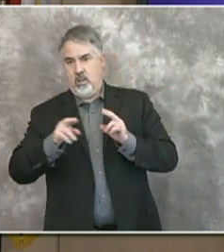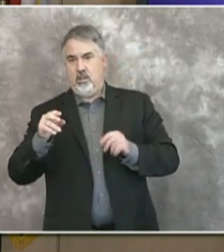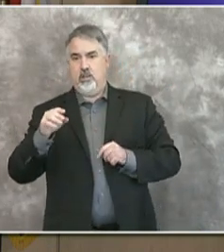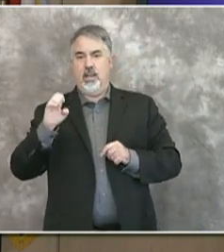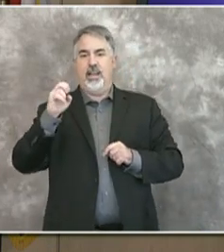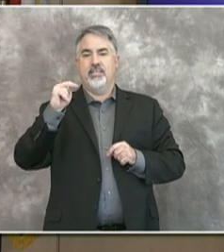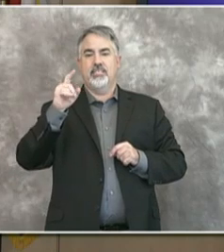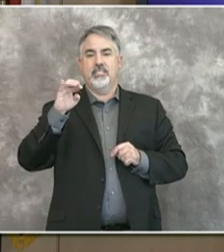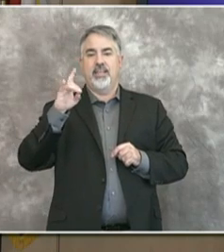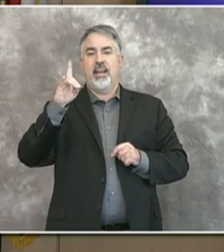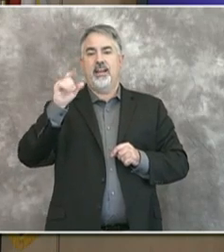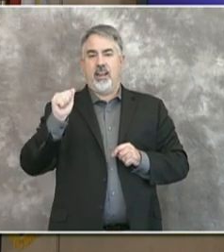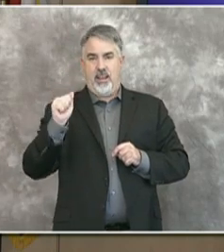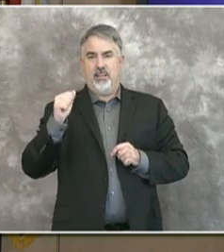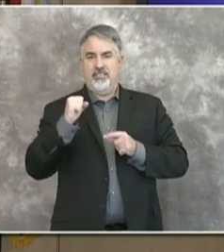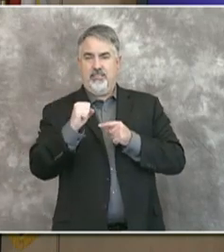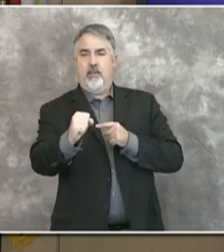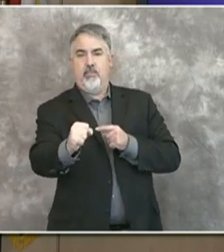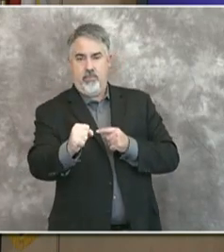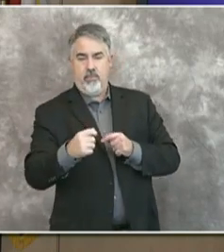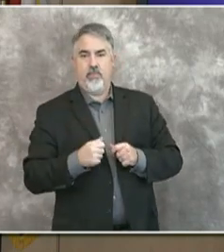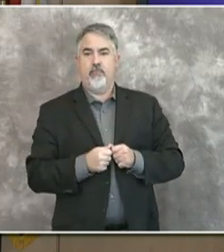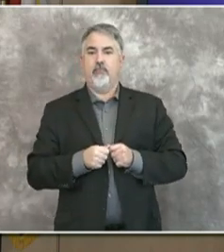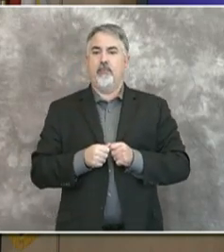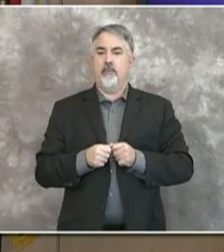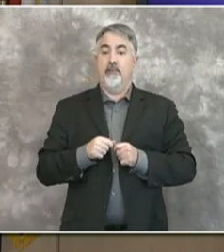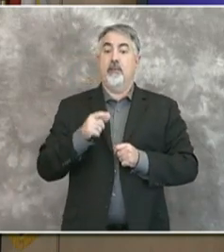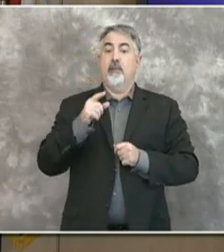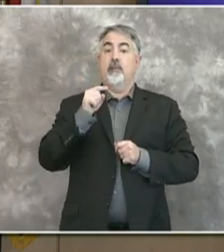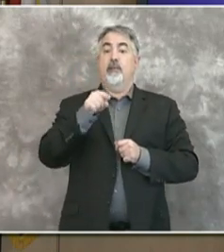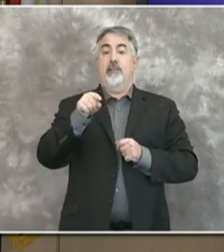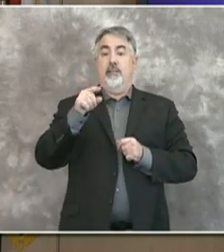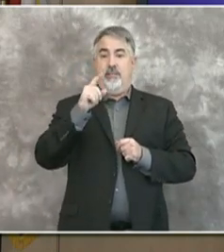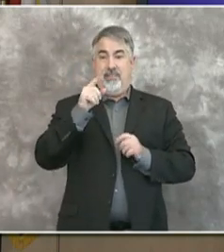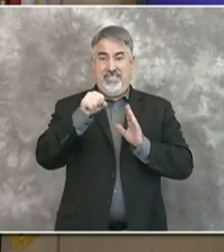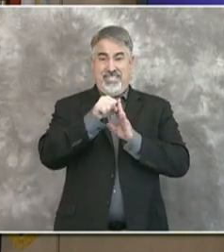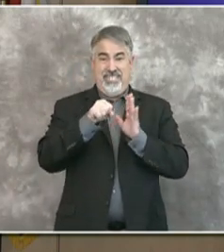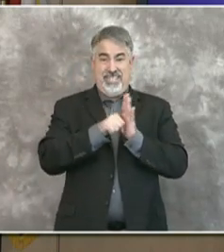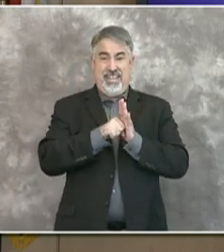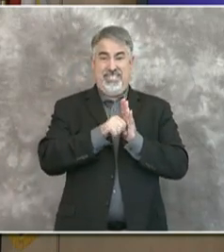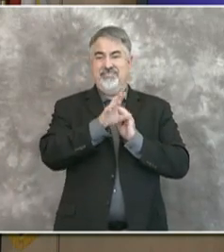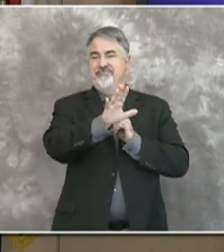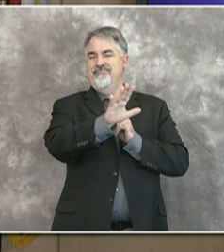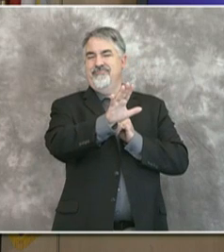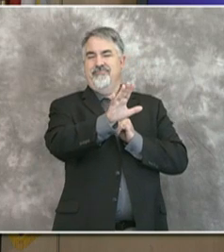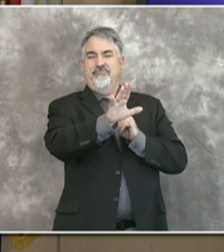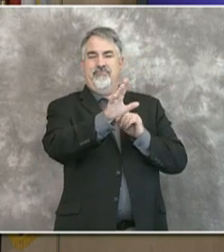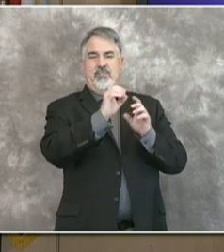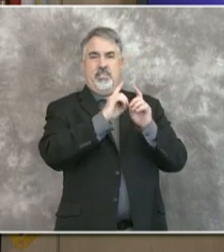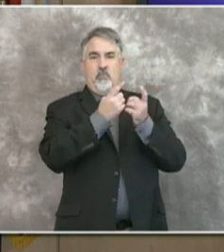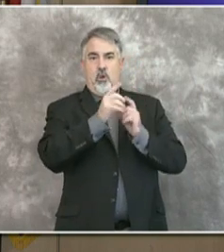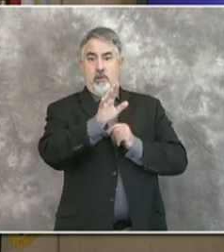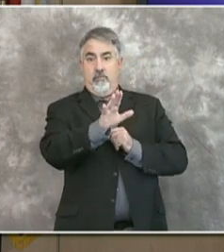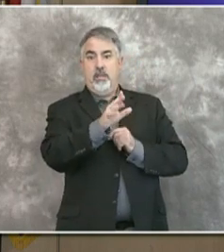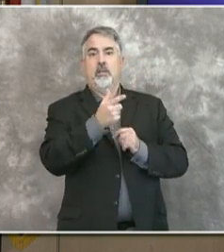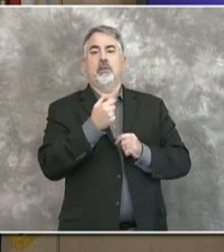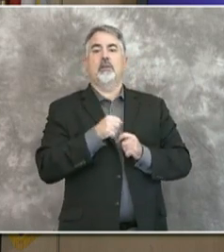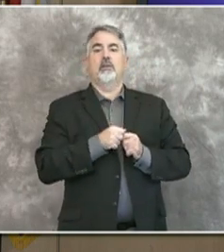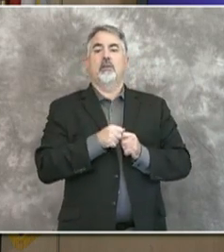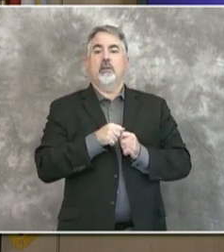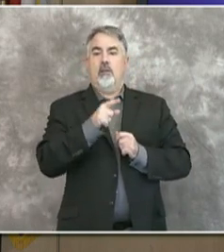grounds. It's managed by the State Health Department, and the Red Cross will be equipping and staffing when it becomes